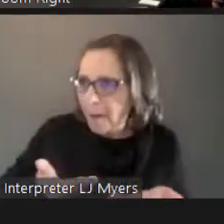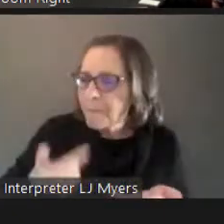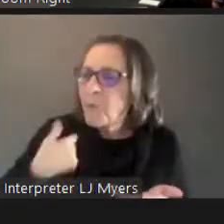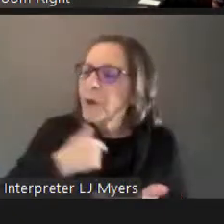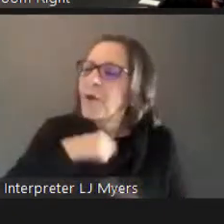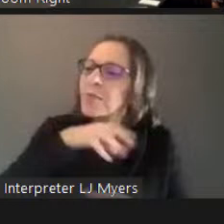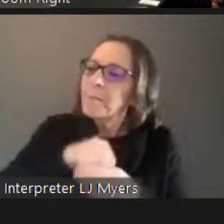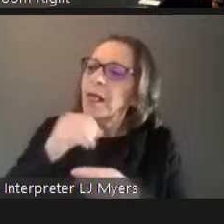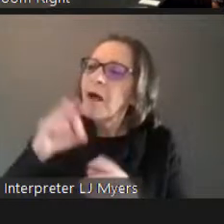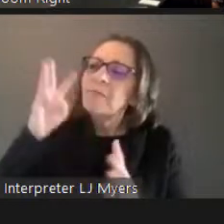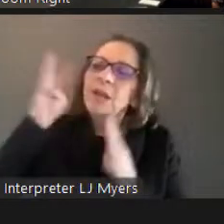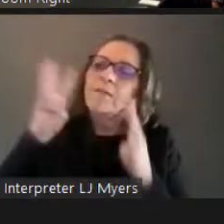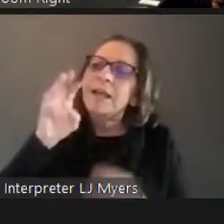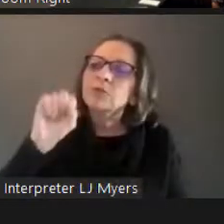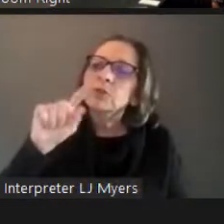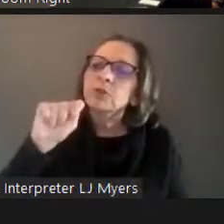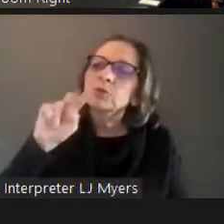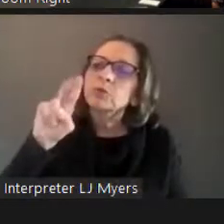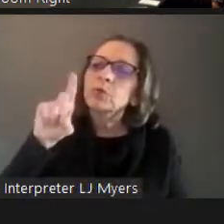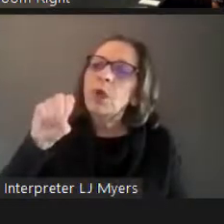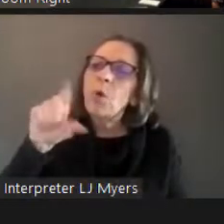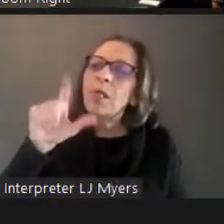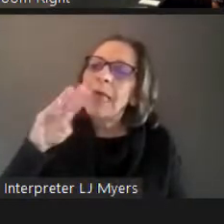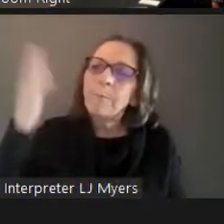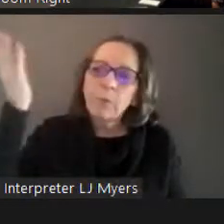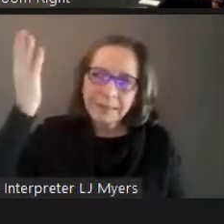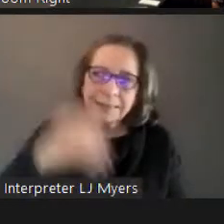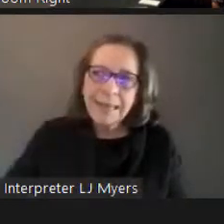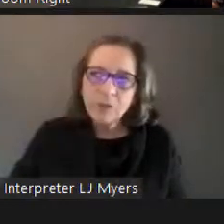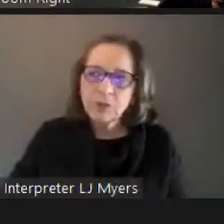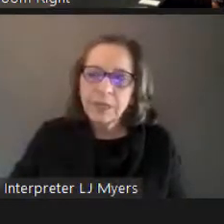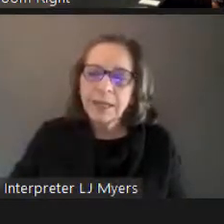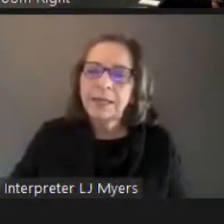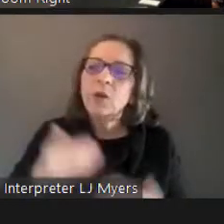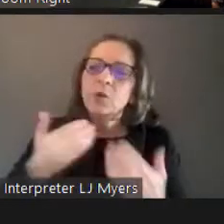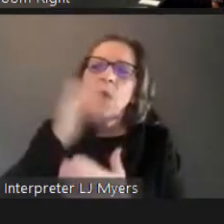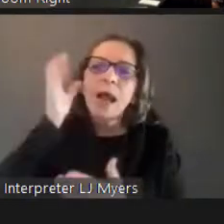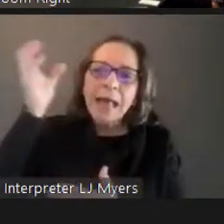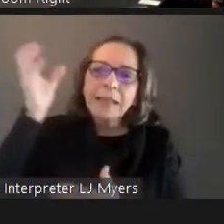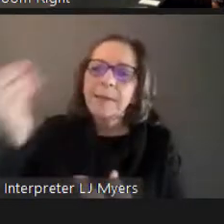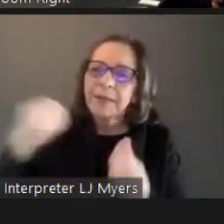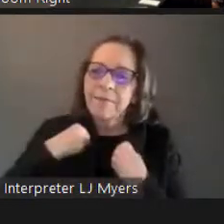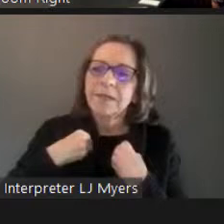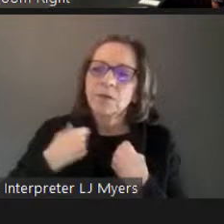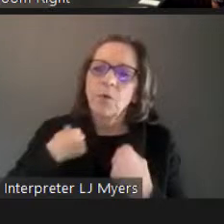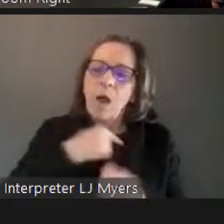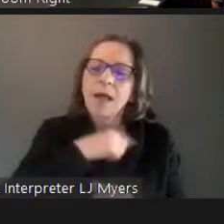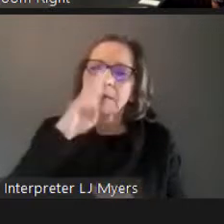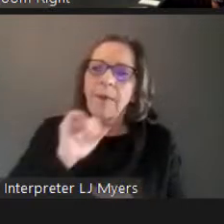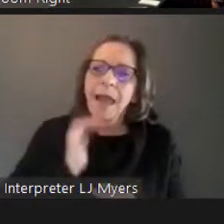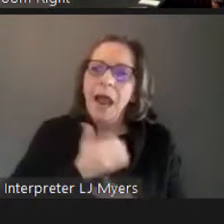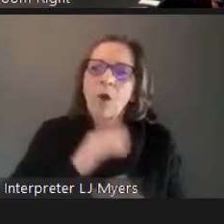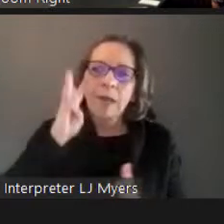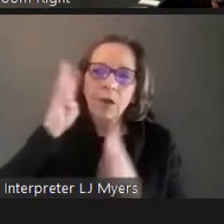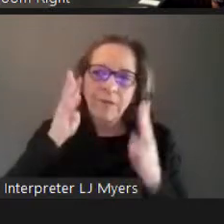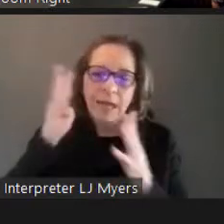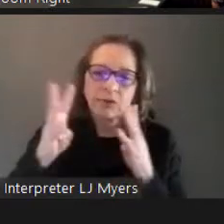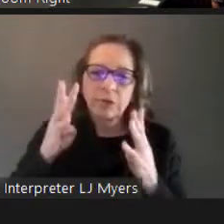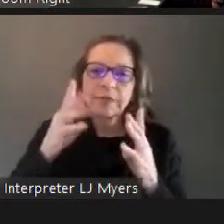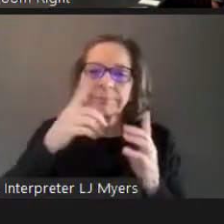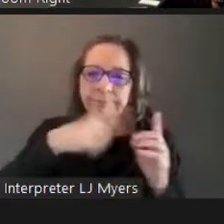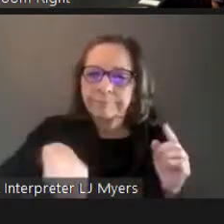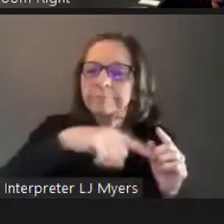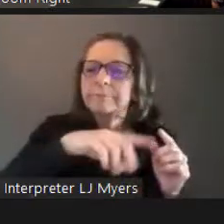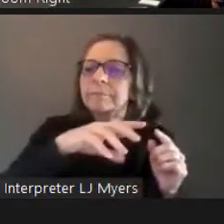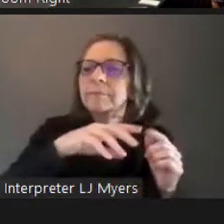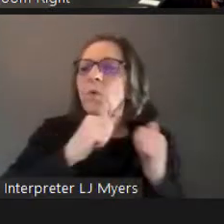Innovation Studio Lab pilot concept that is being given to us by our Beaver Innovations, Molly Poppy,